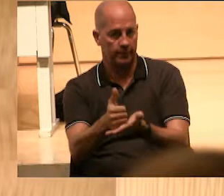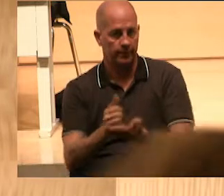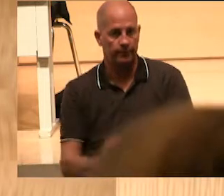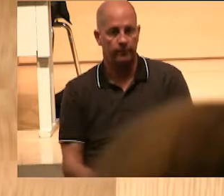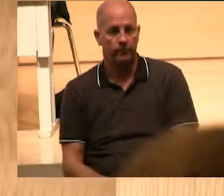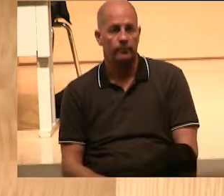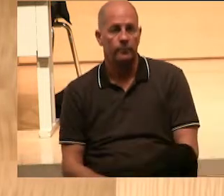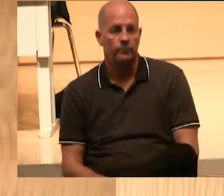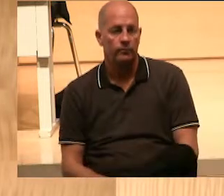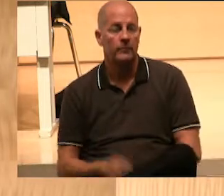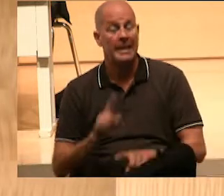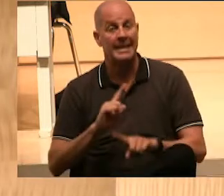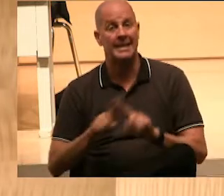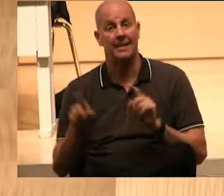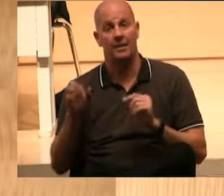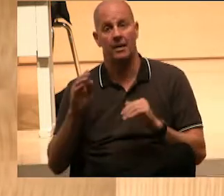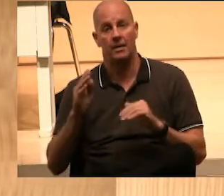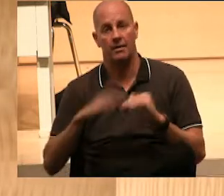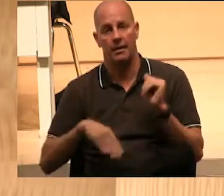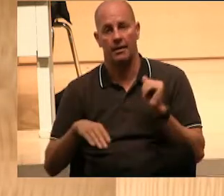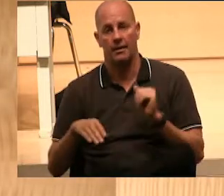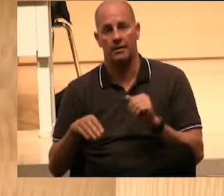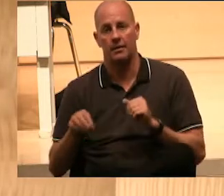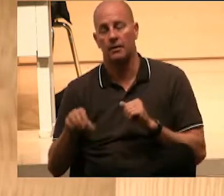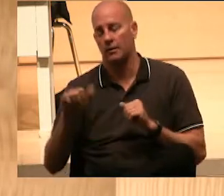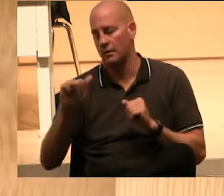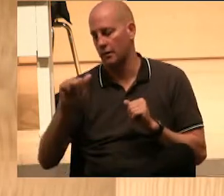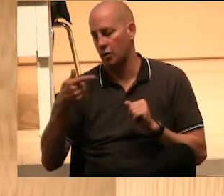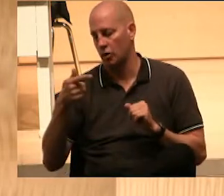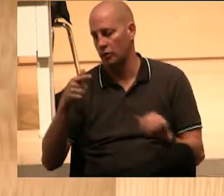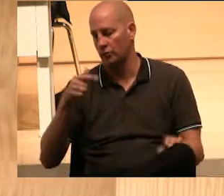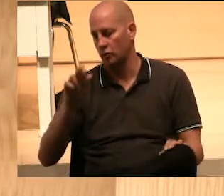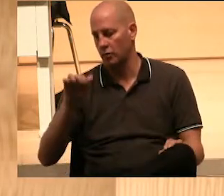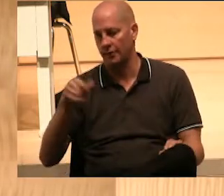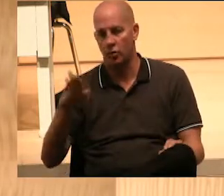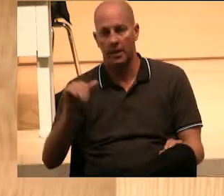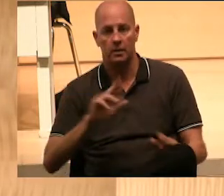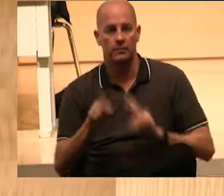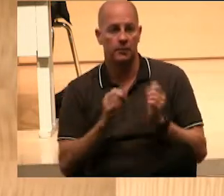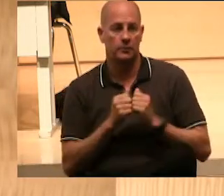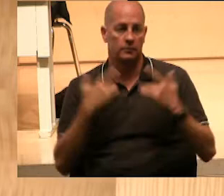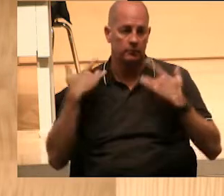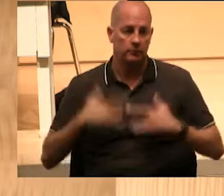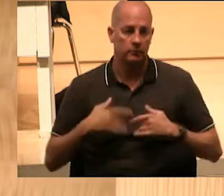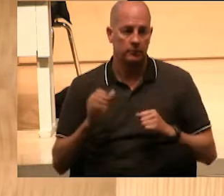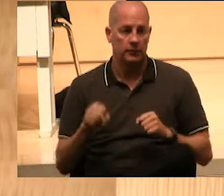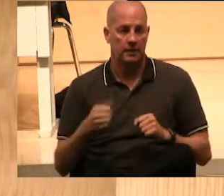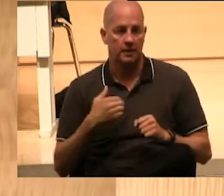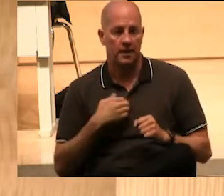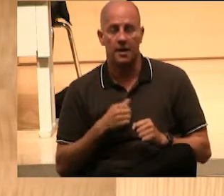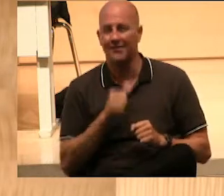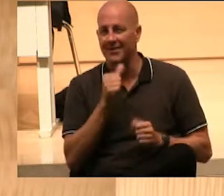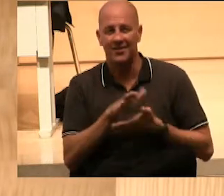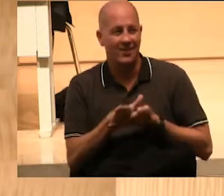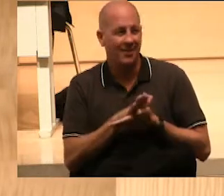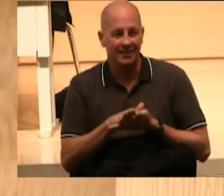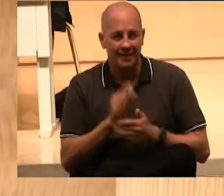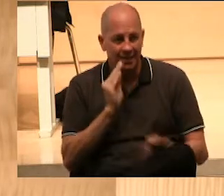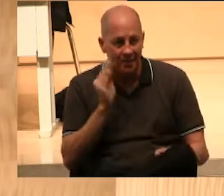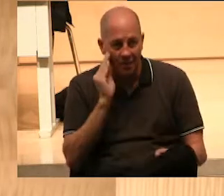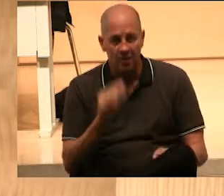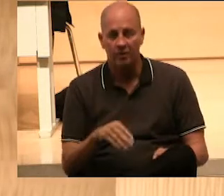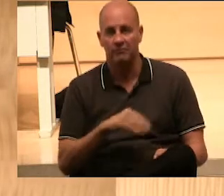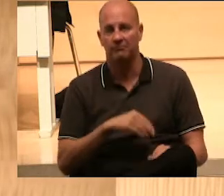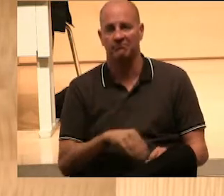So different from agoraphobia, though, people with depression can also experience poor grooming and hygiene, have an unclean home, unsanitary